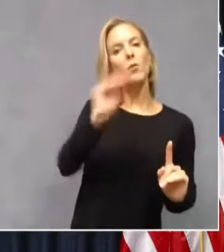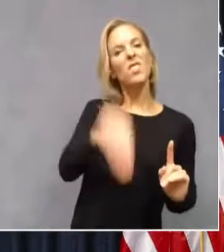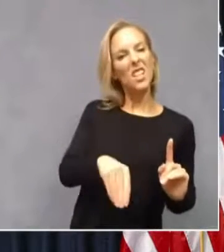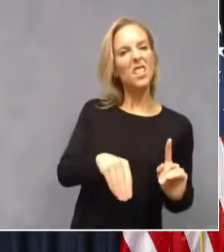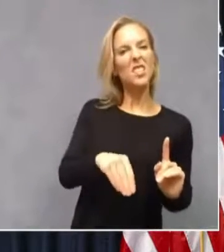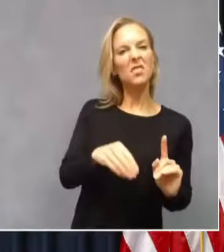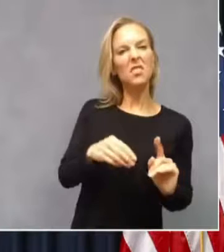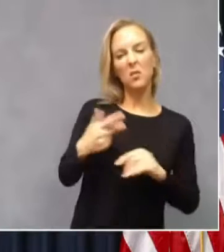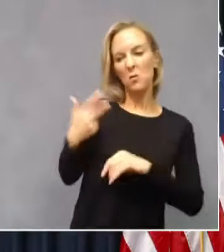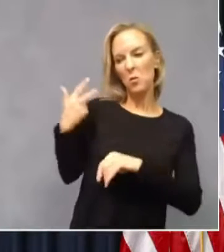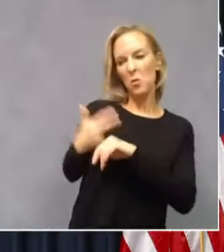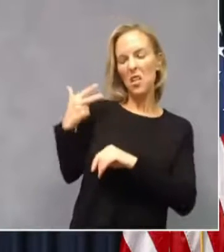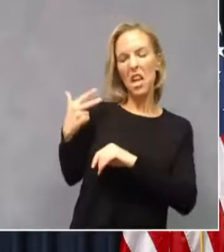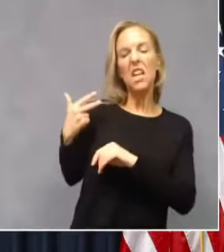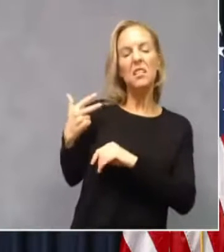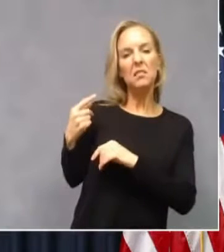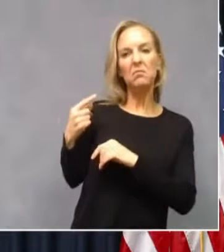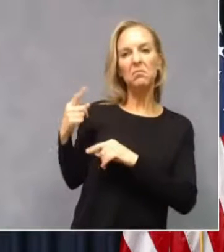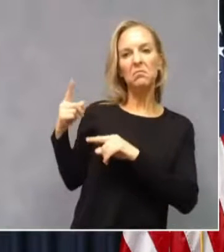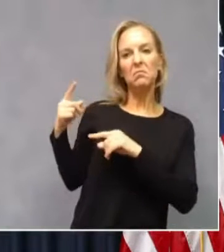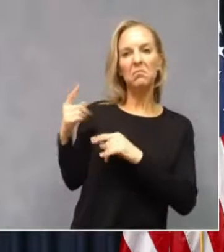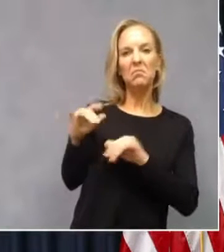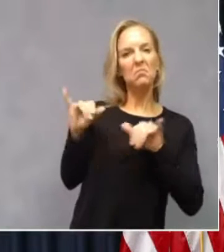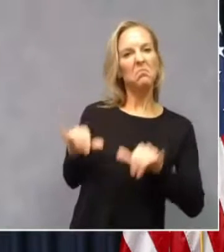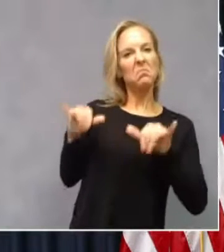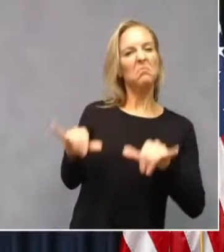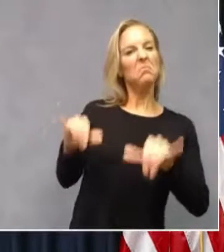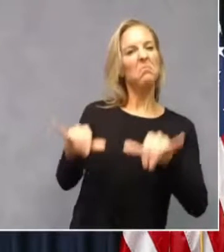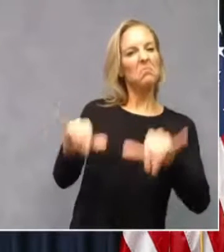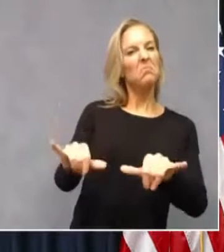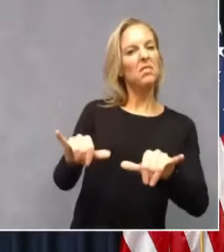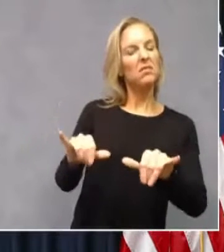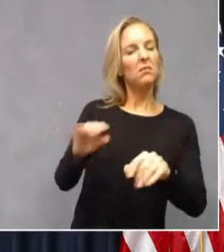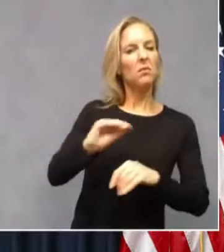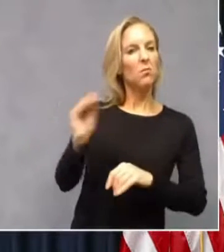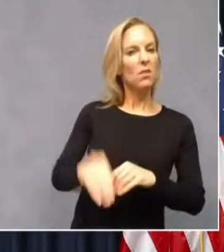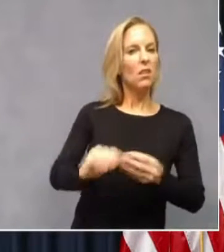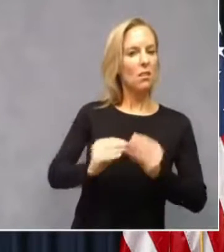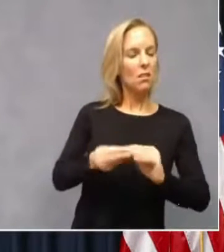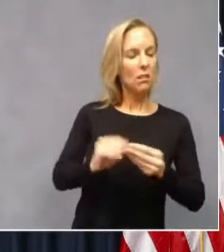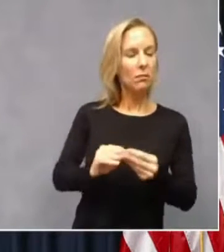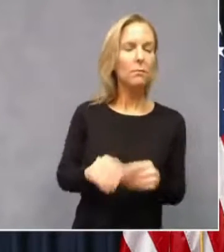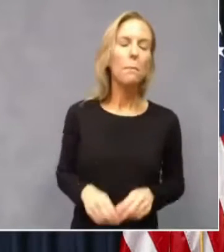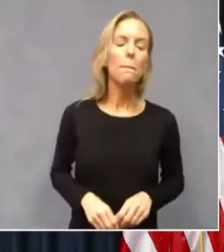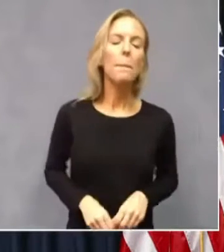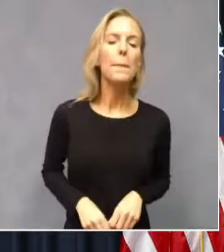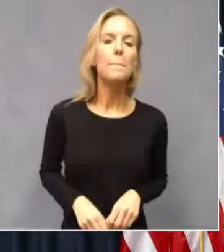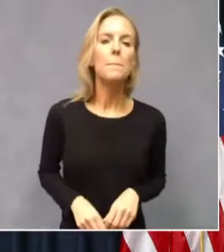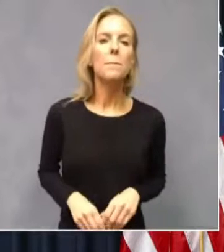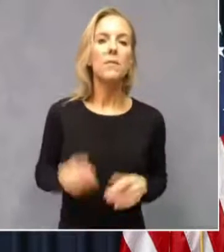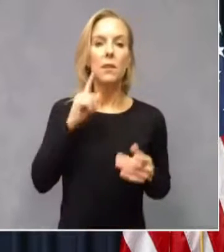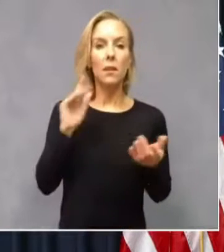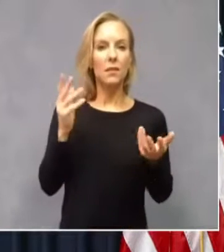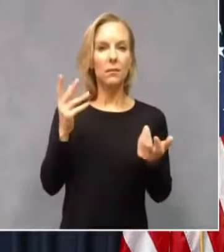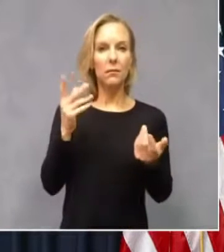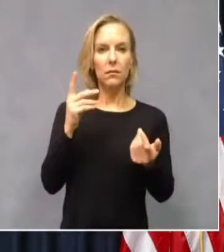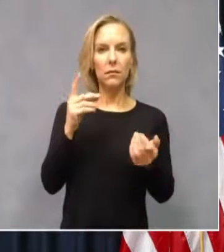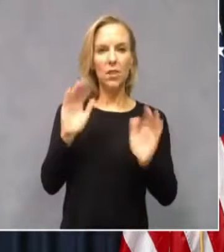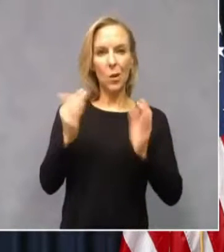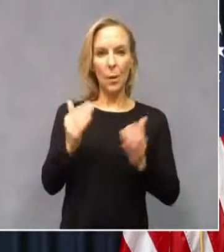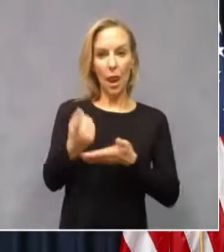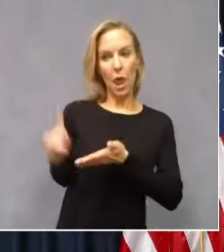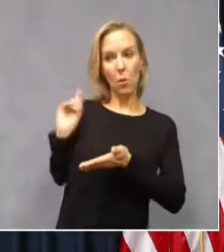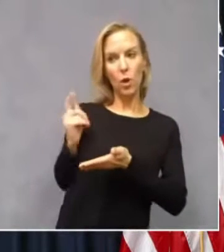really been consistent. To give you a comparison, last Tuesday, we had